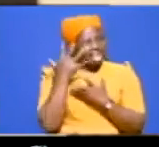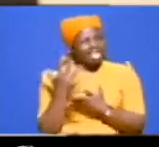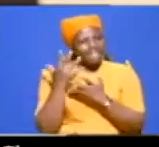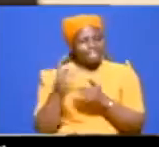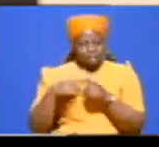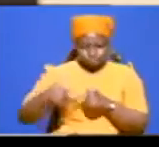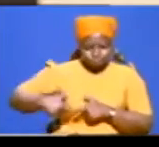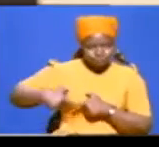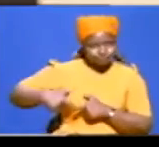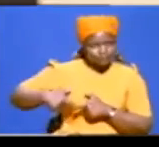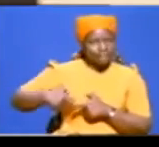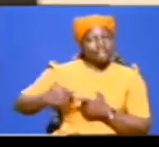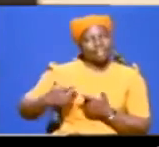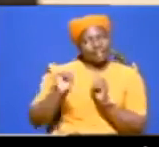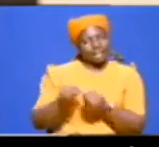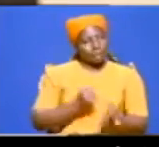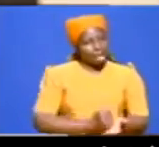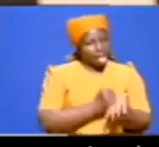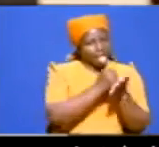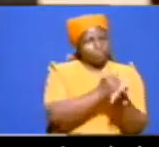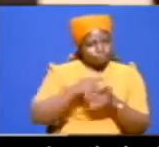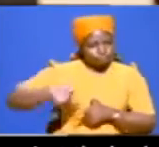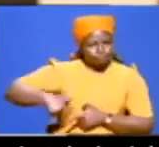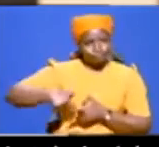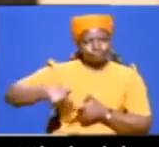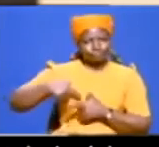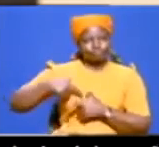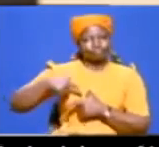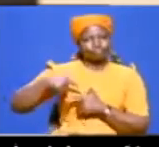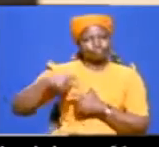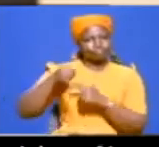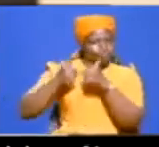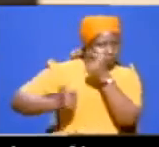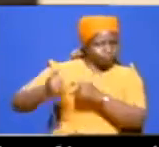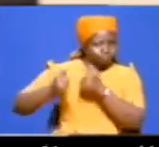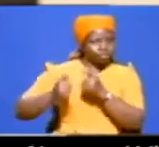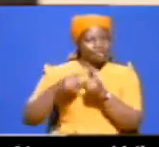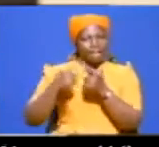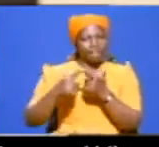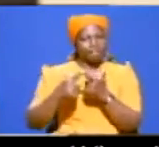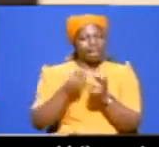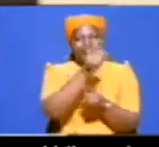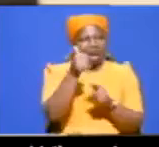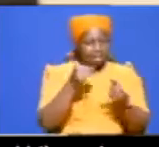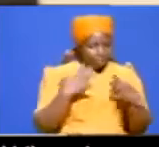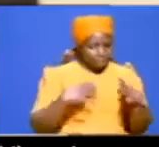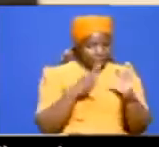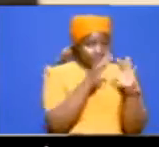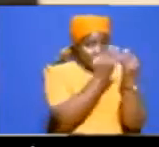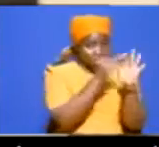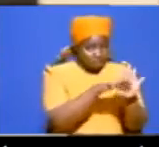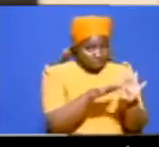be assistant to express the breast milk, and other people, family members, healthcare